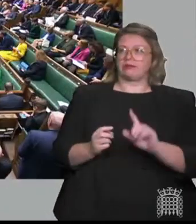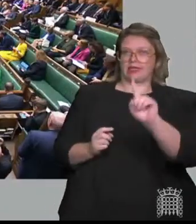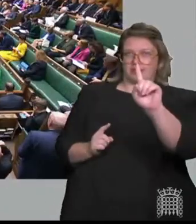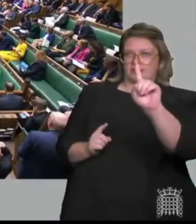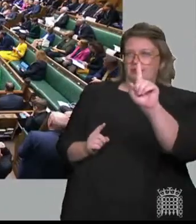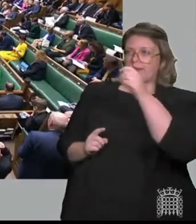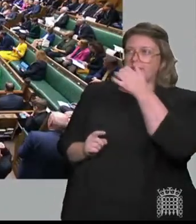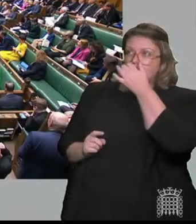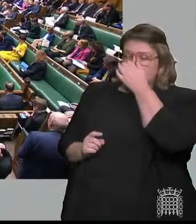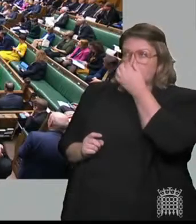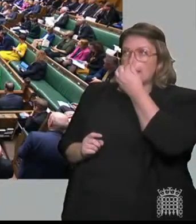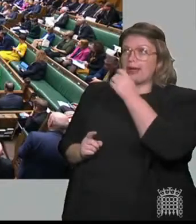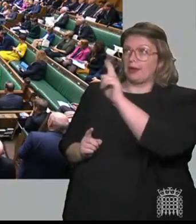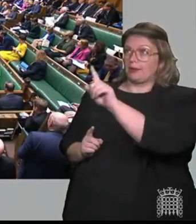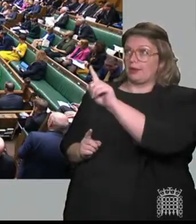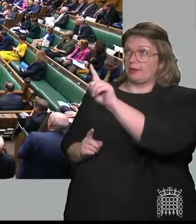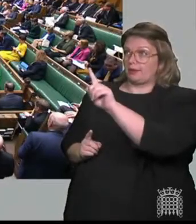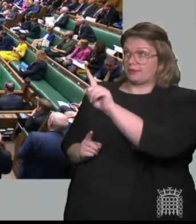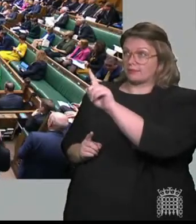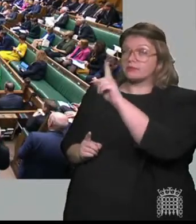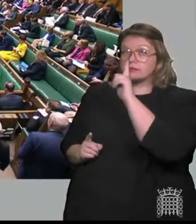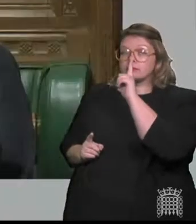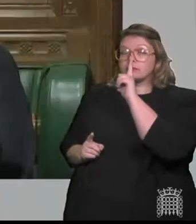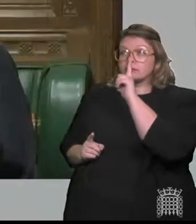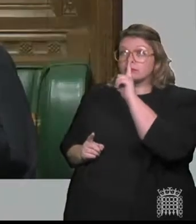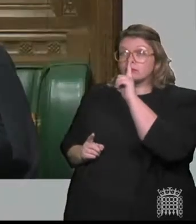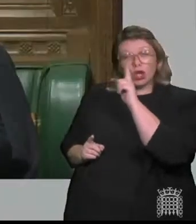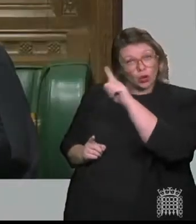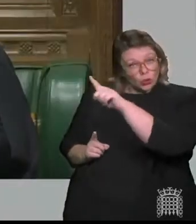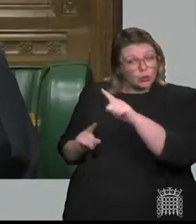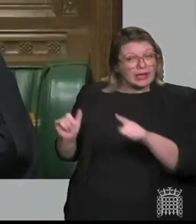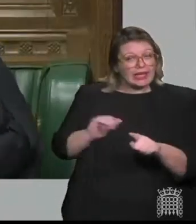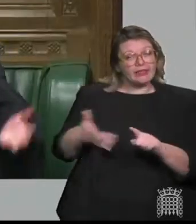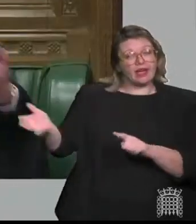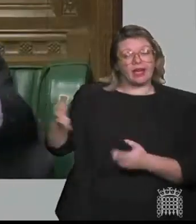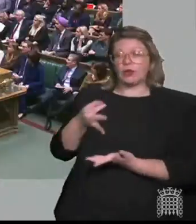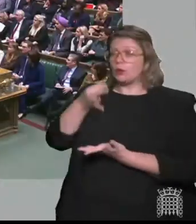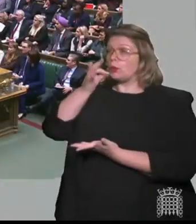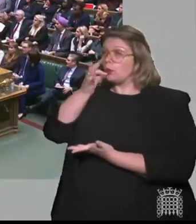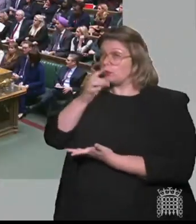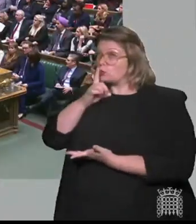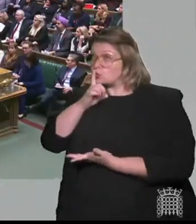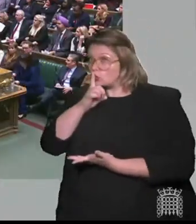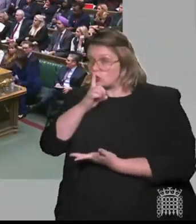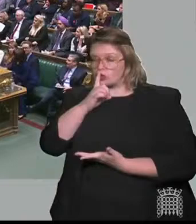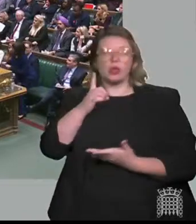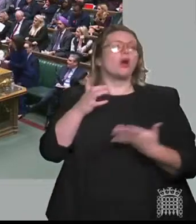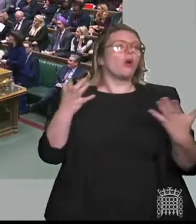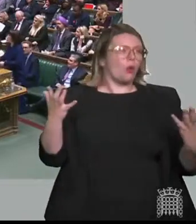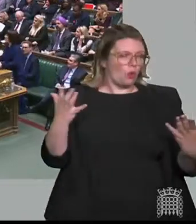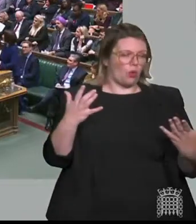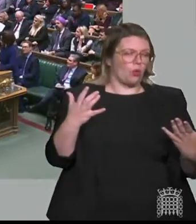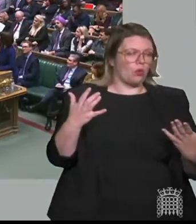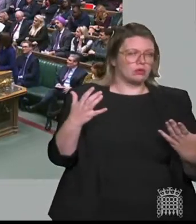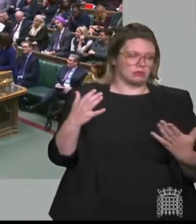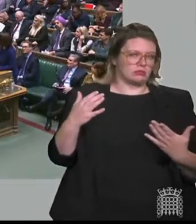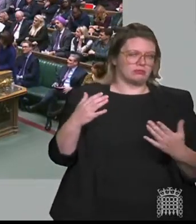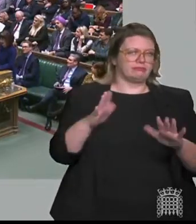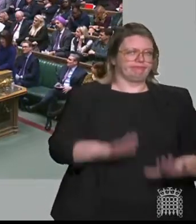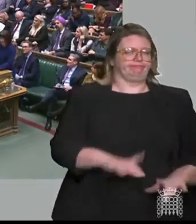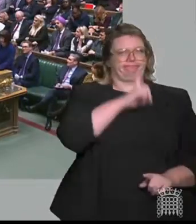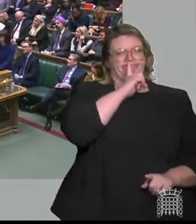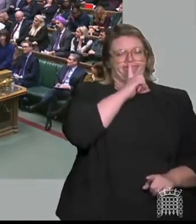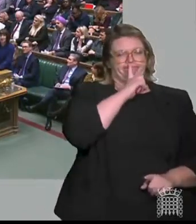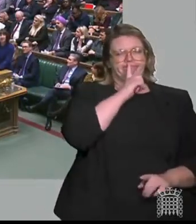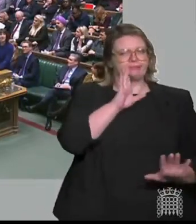had you chirping all the way through. Either go and get yourself that cup of tea or be quiet. Rachel. When they realised that they